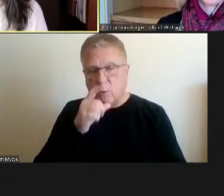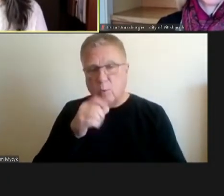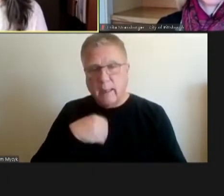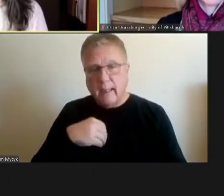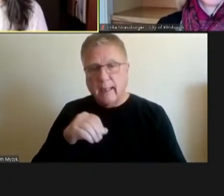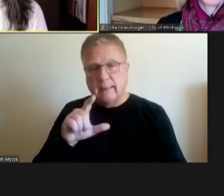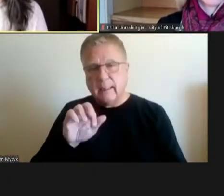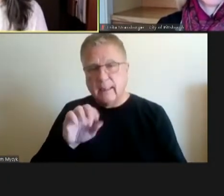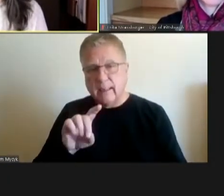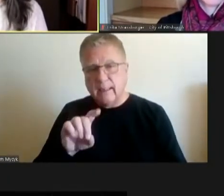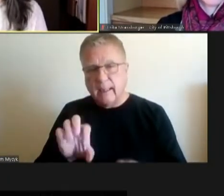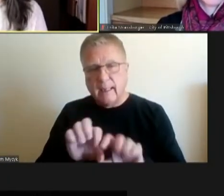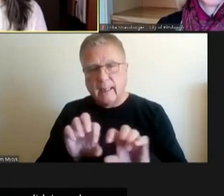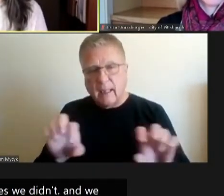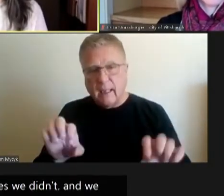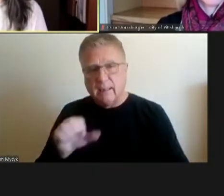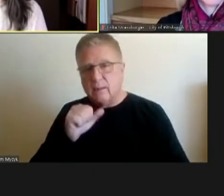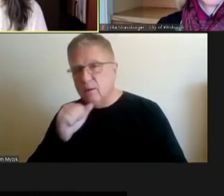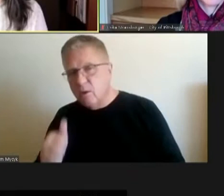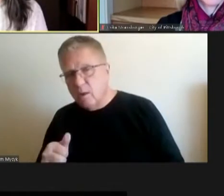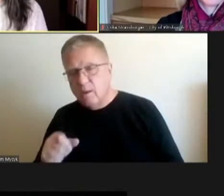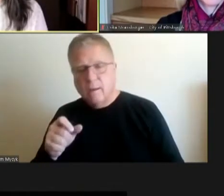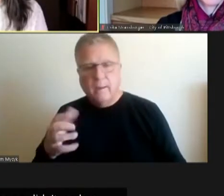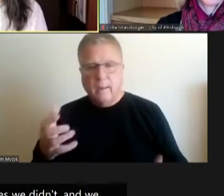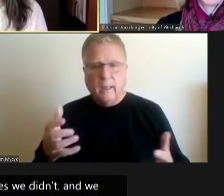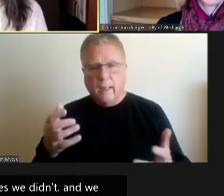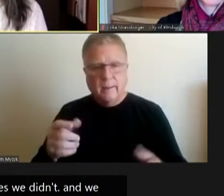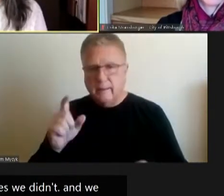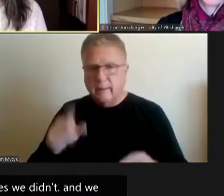we just had to decide where to begin, because you can't begin